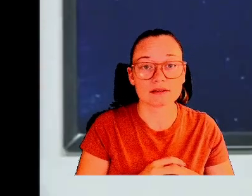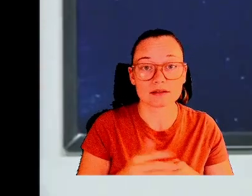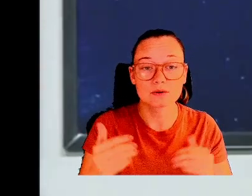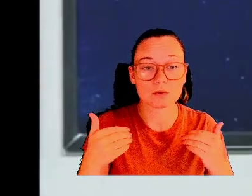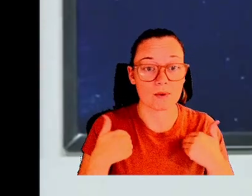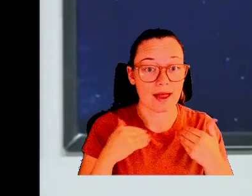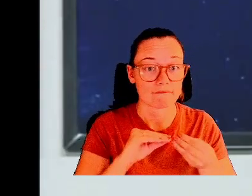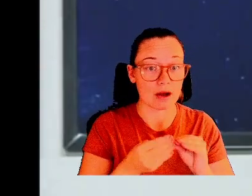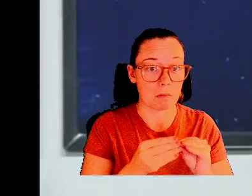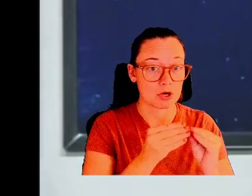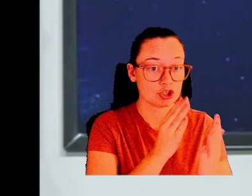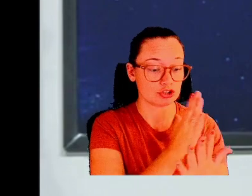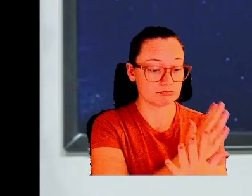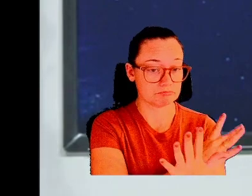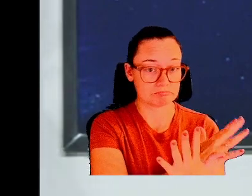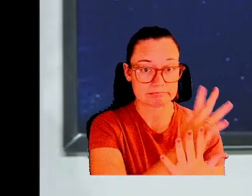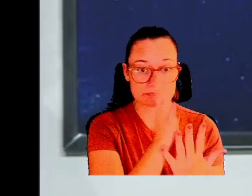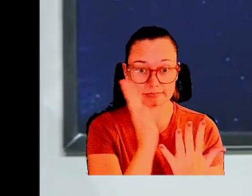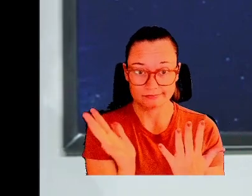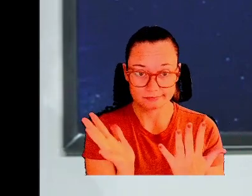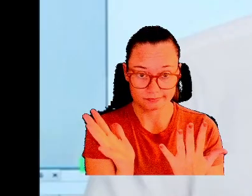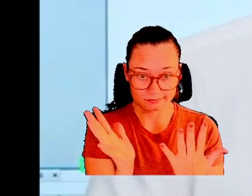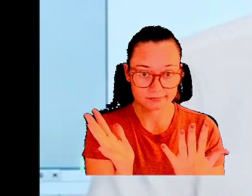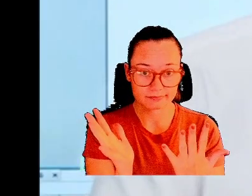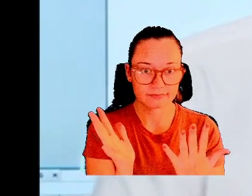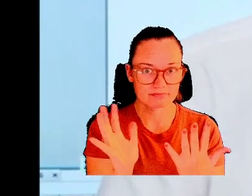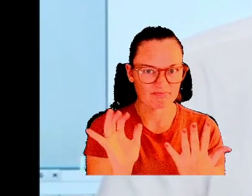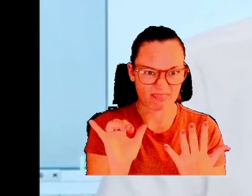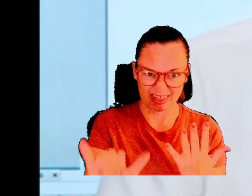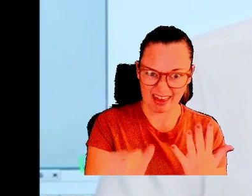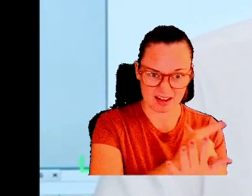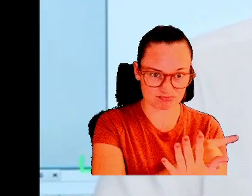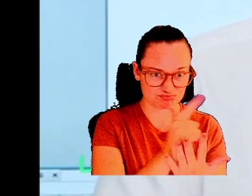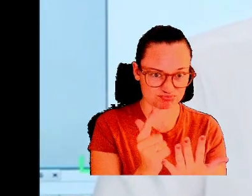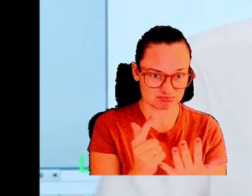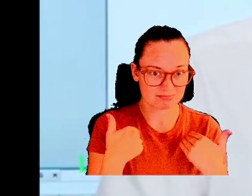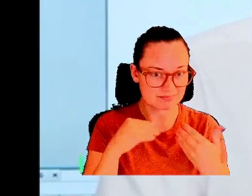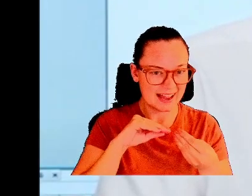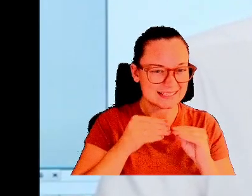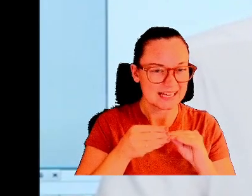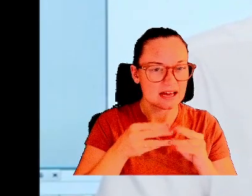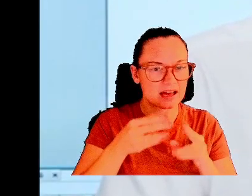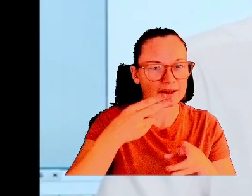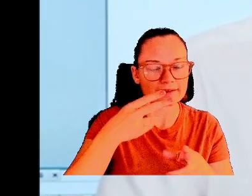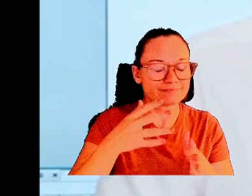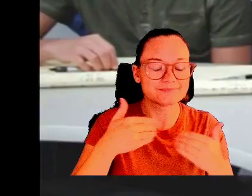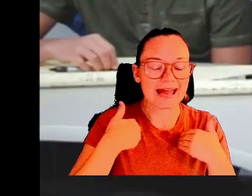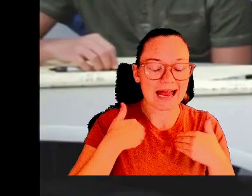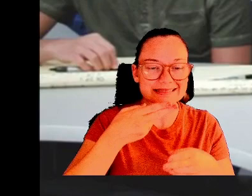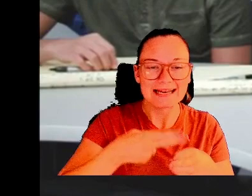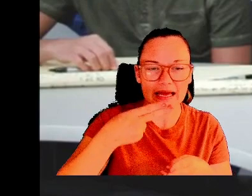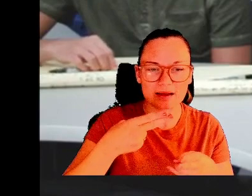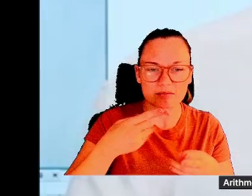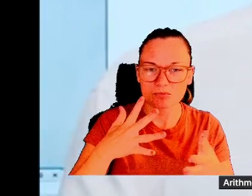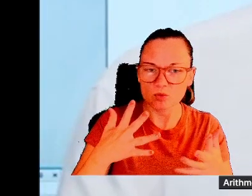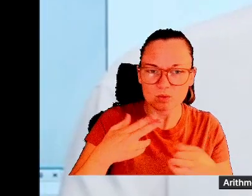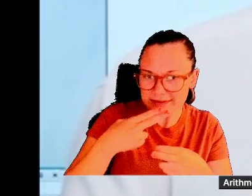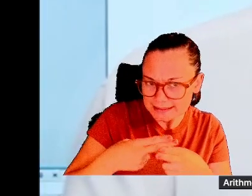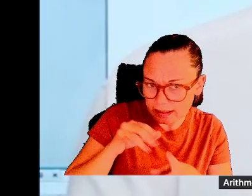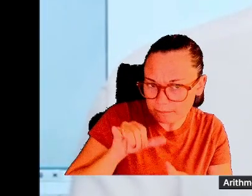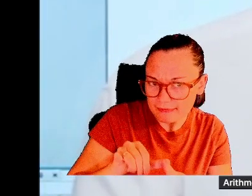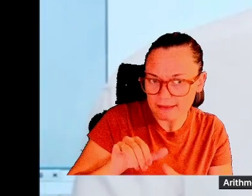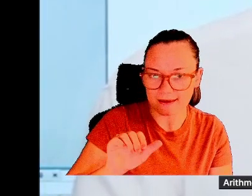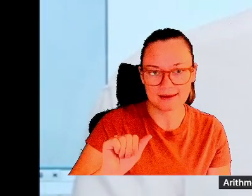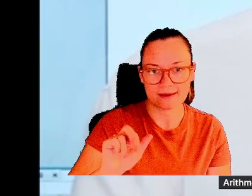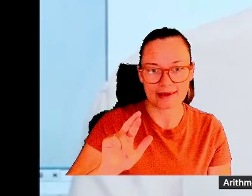board, and this sequence has a name. It's a certain kind of sequence. Do you remember what it was, Jackson? Arithmetic. Arithmetic. How do